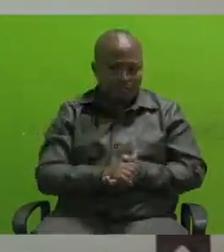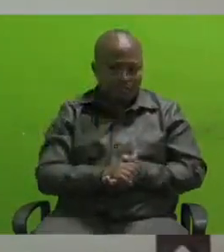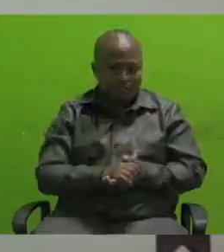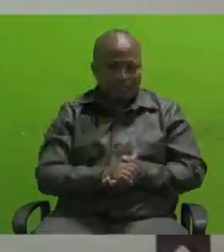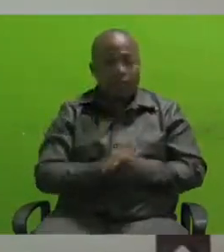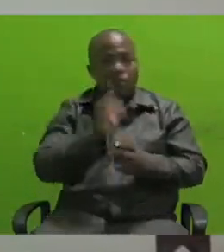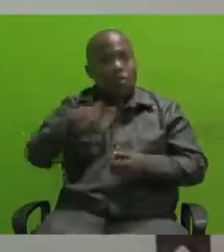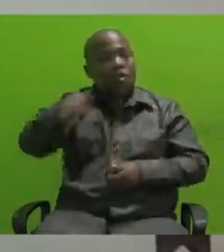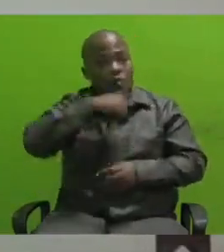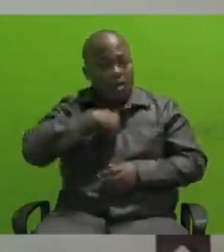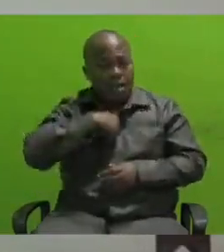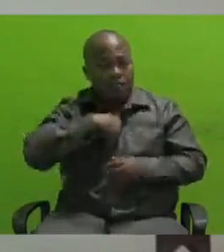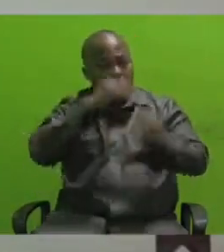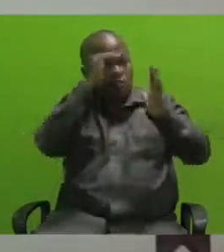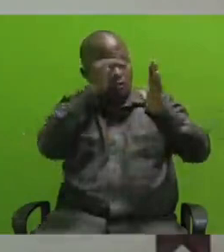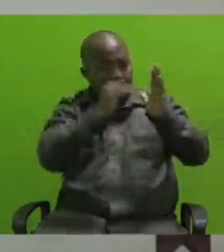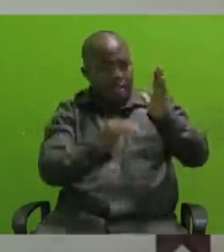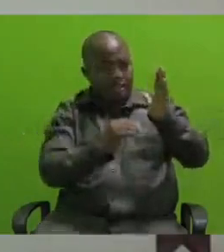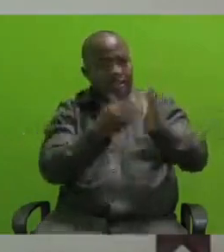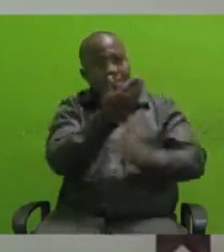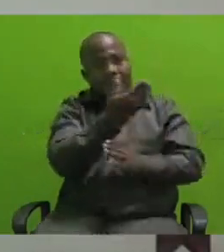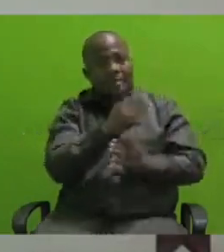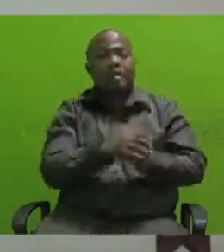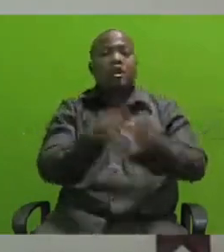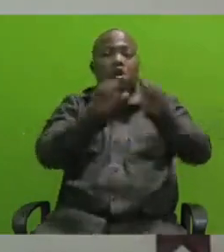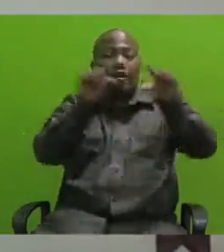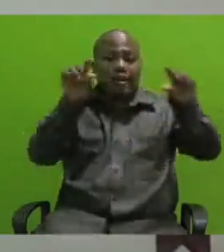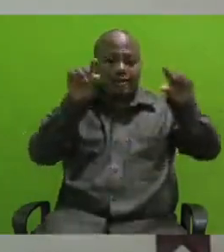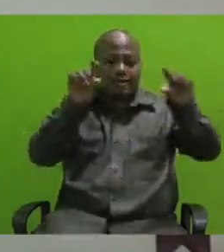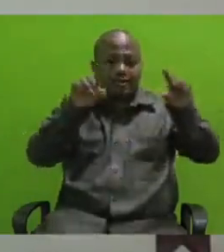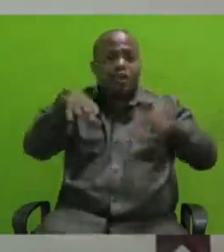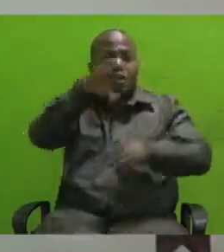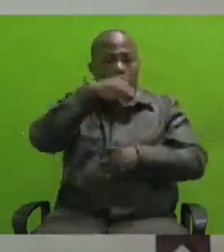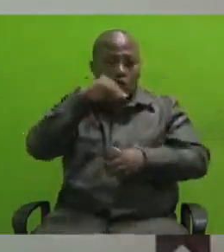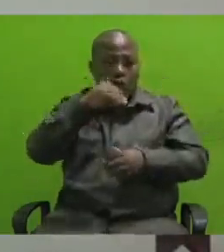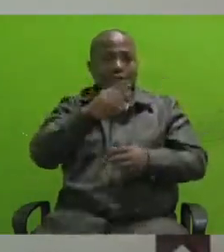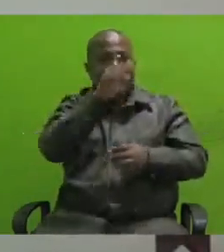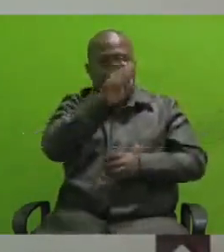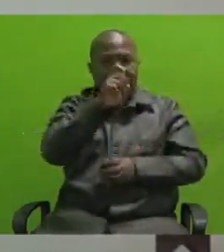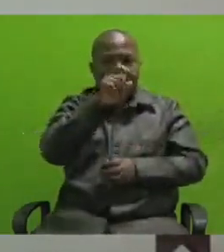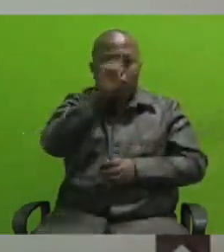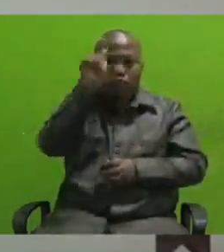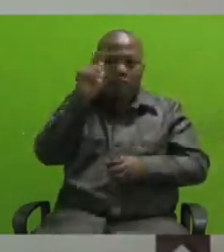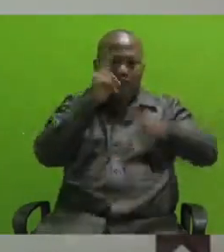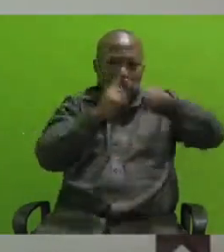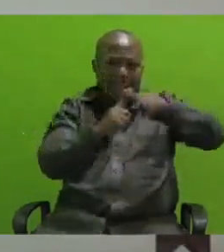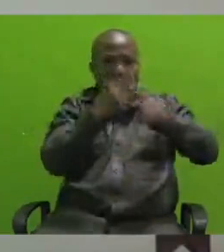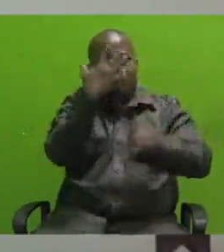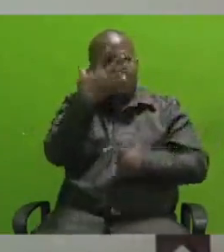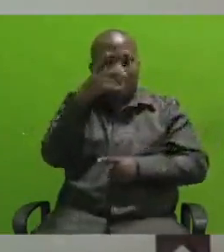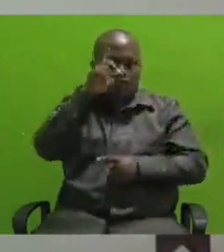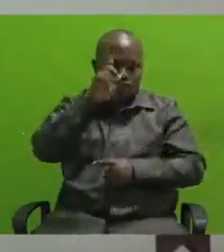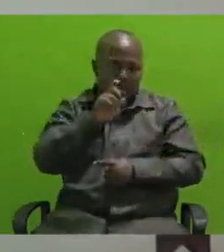rearrange the equation so as we can only have x squared plus 5x at one side,